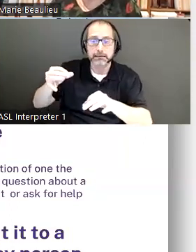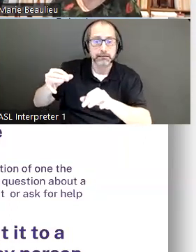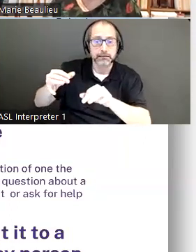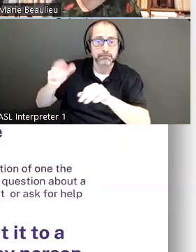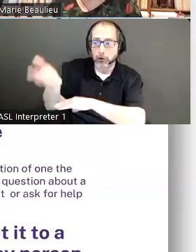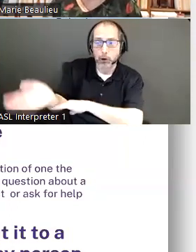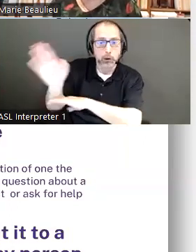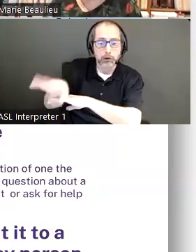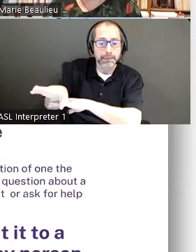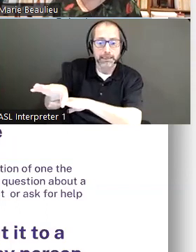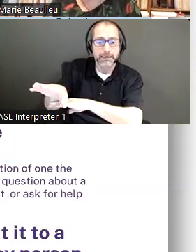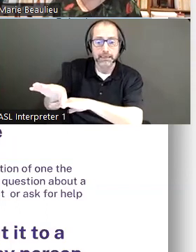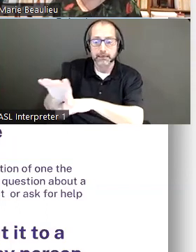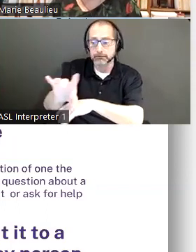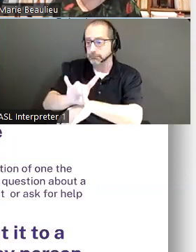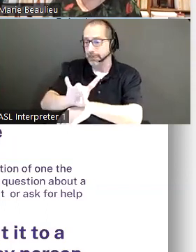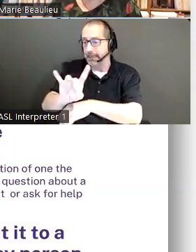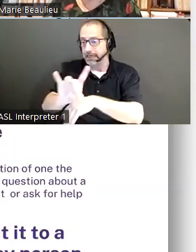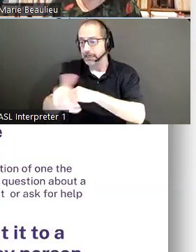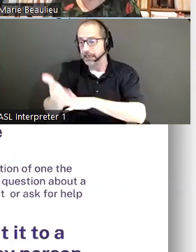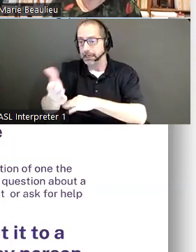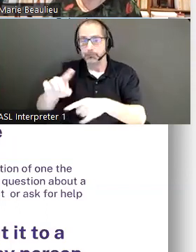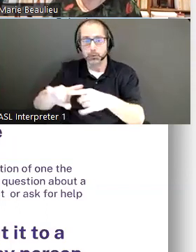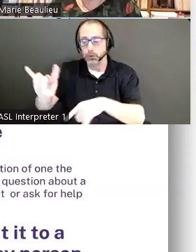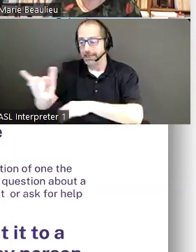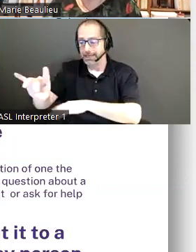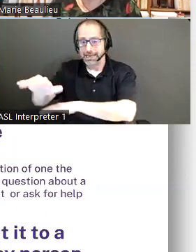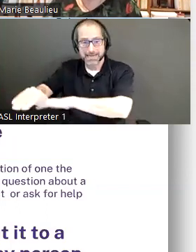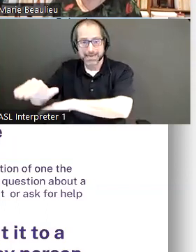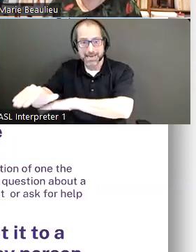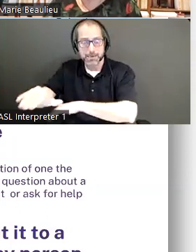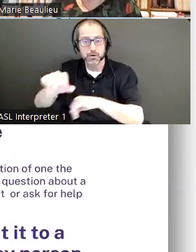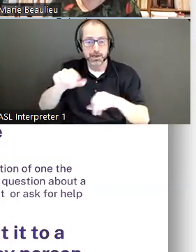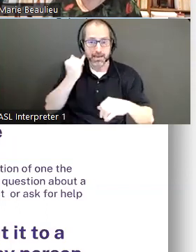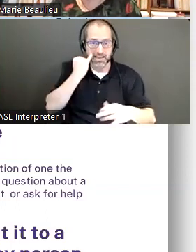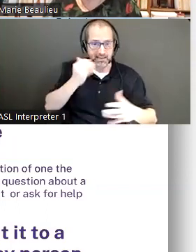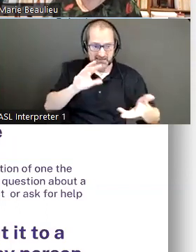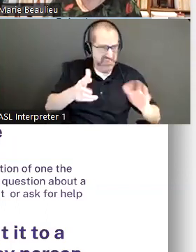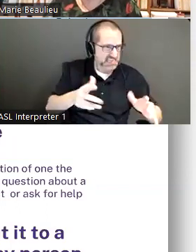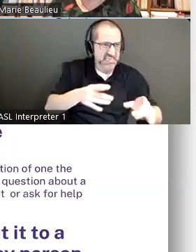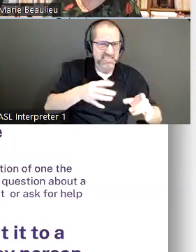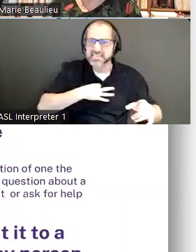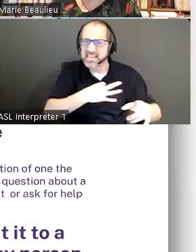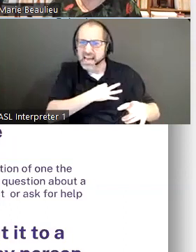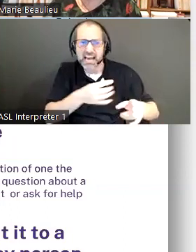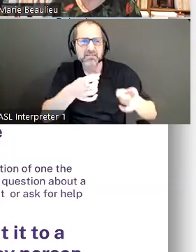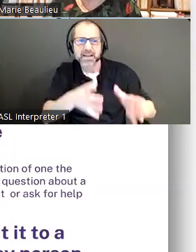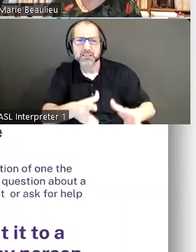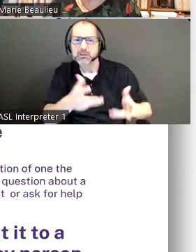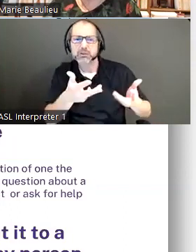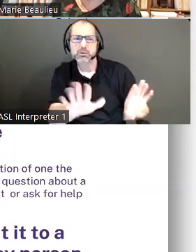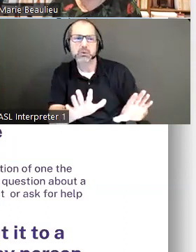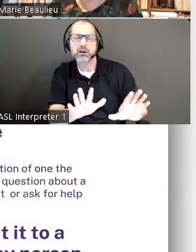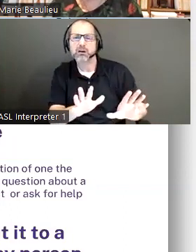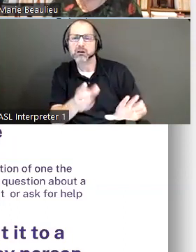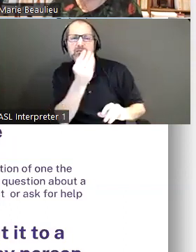long, between 8 a.m. and 8 p.m. So people can talk and have can talk about their